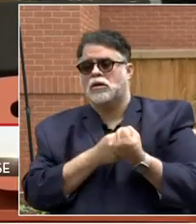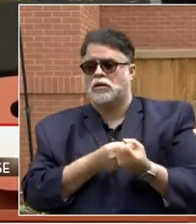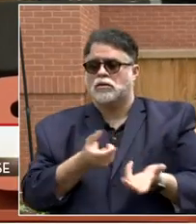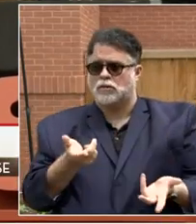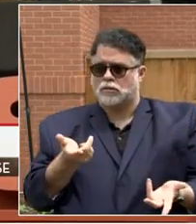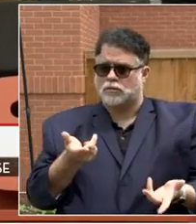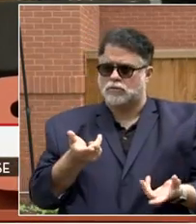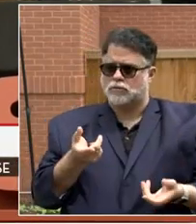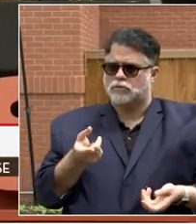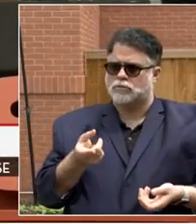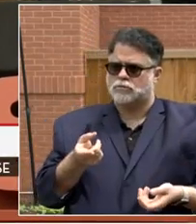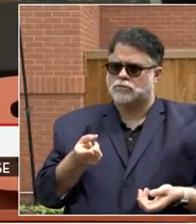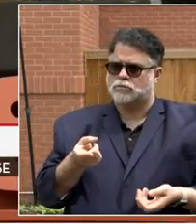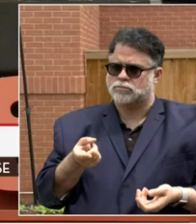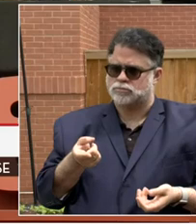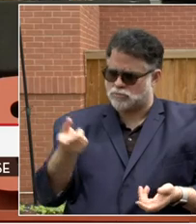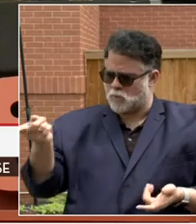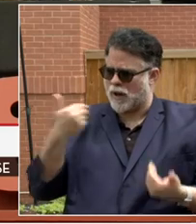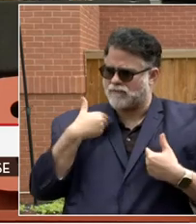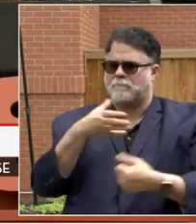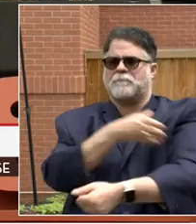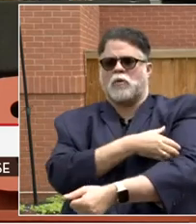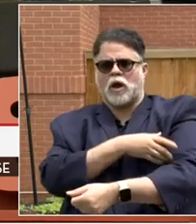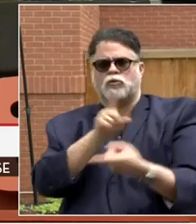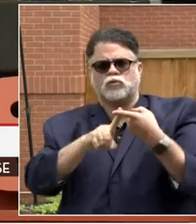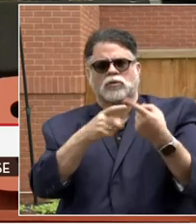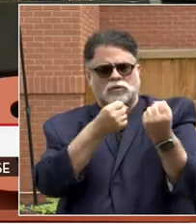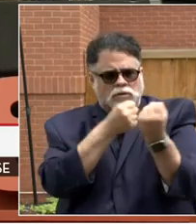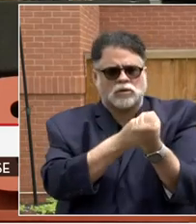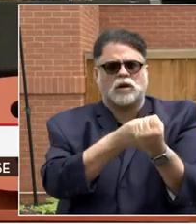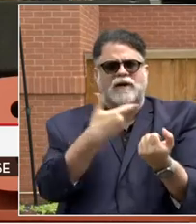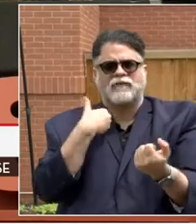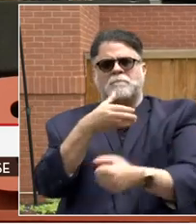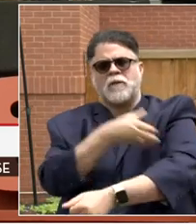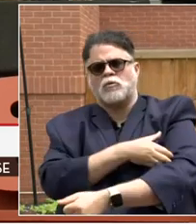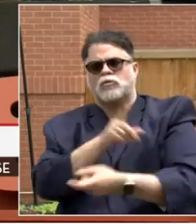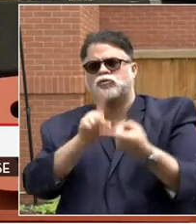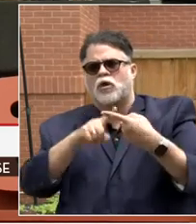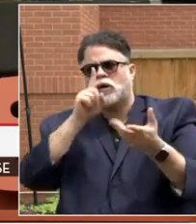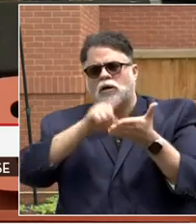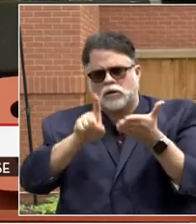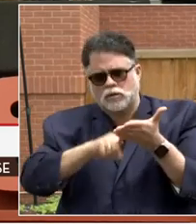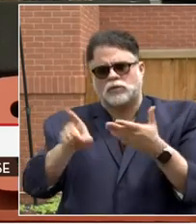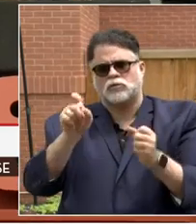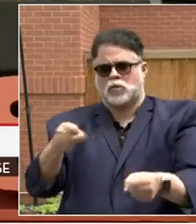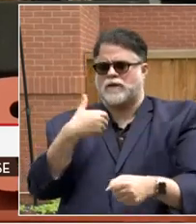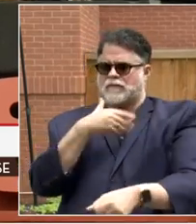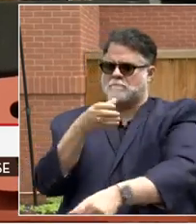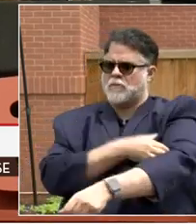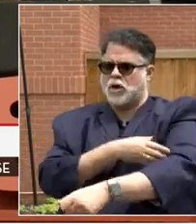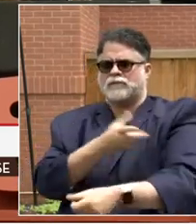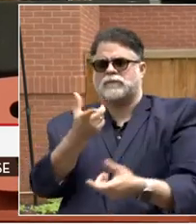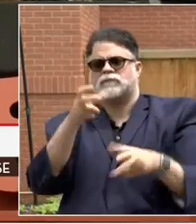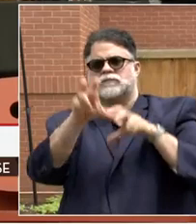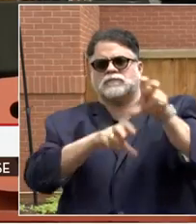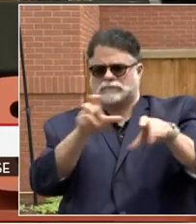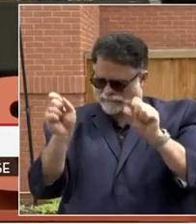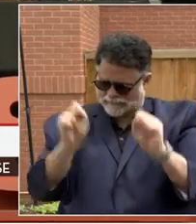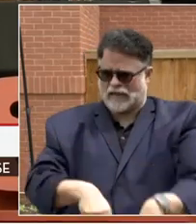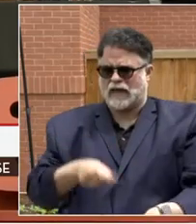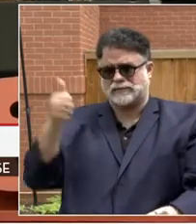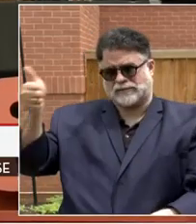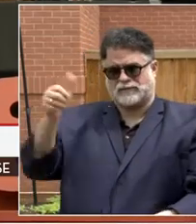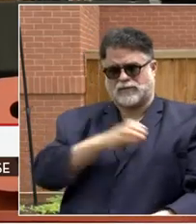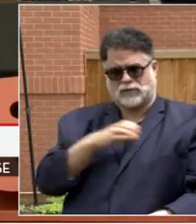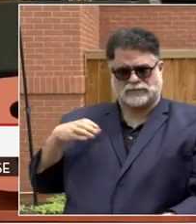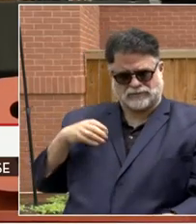If they thought there should have been more in any given year, they should have put it in there in any given year. So if there's